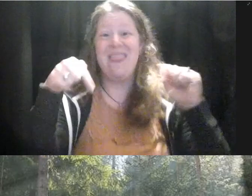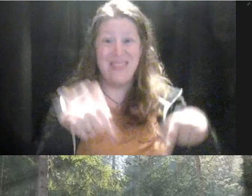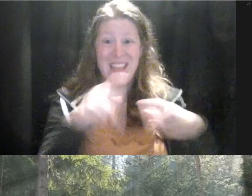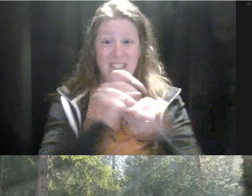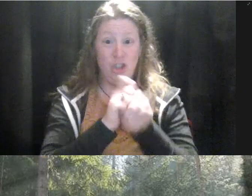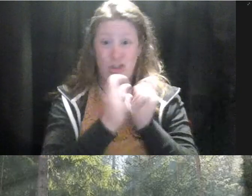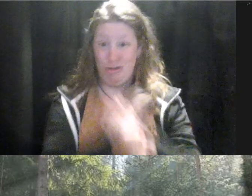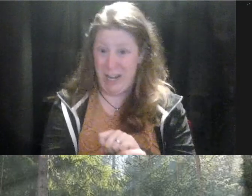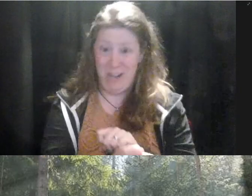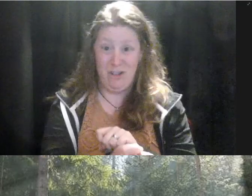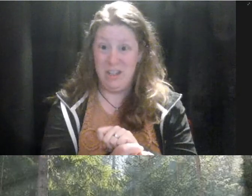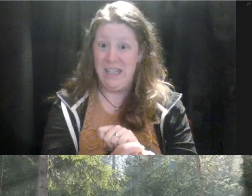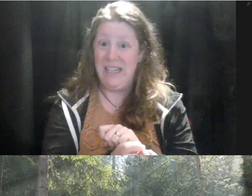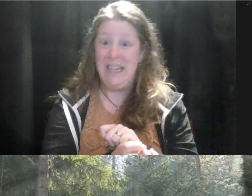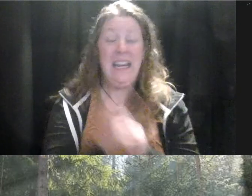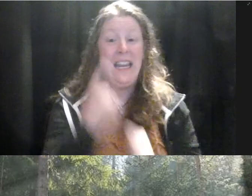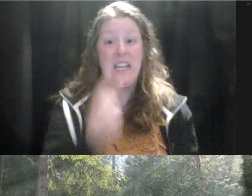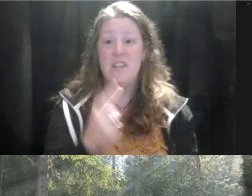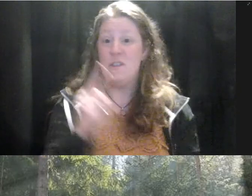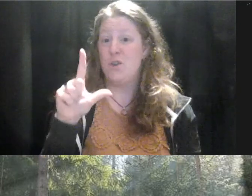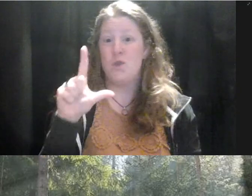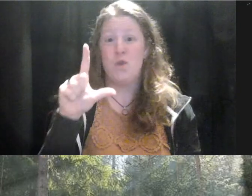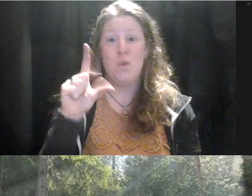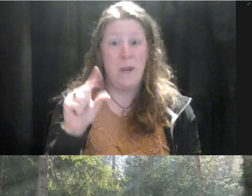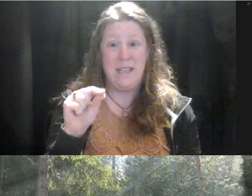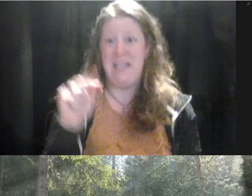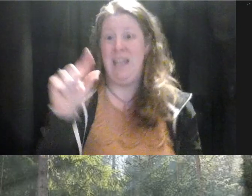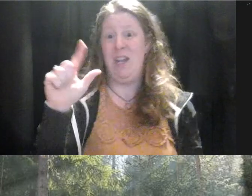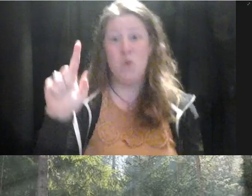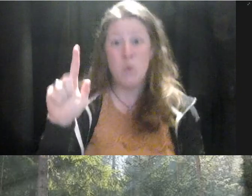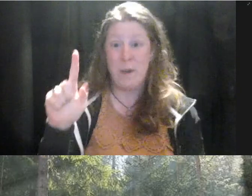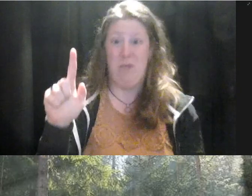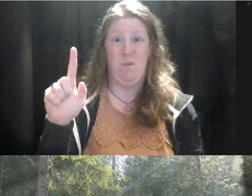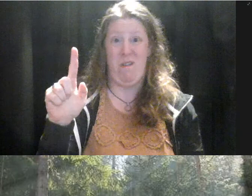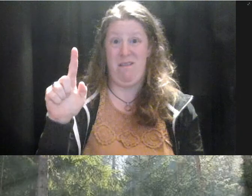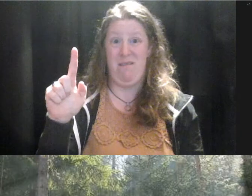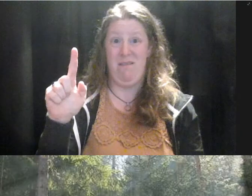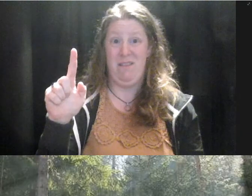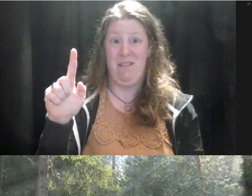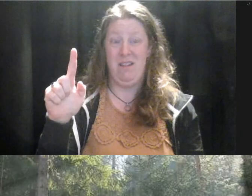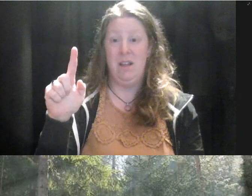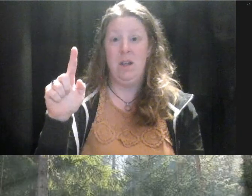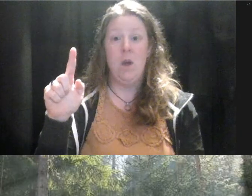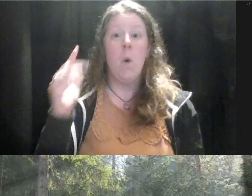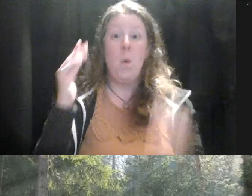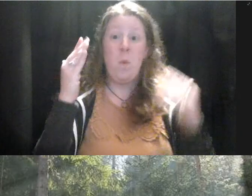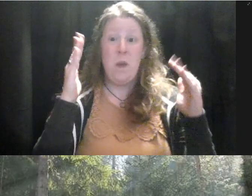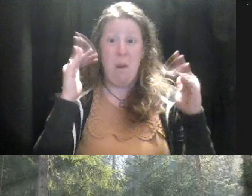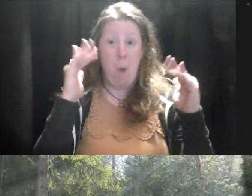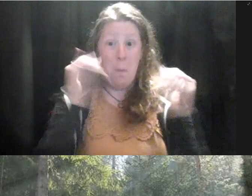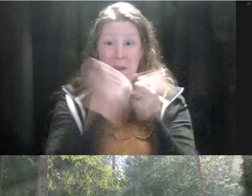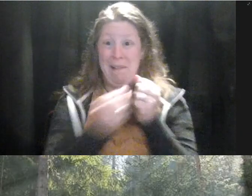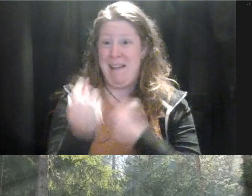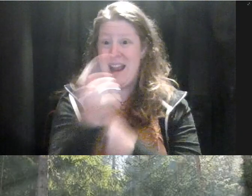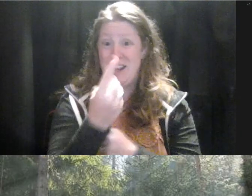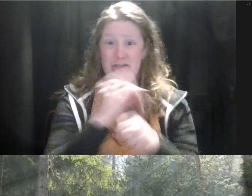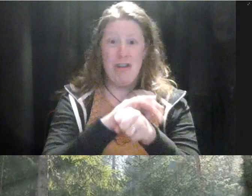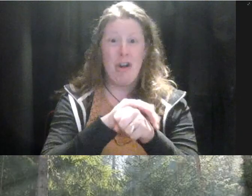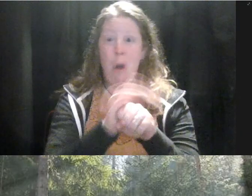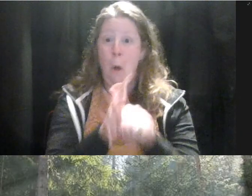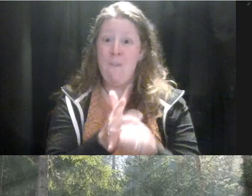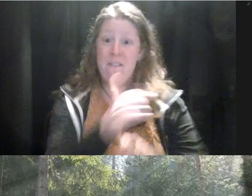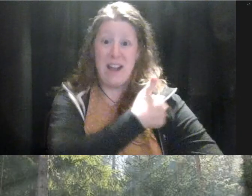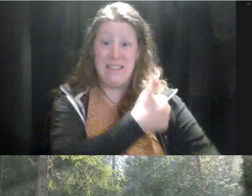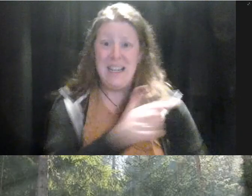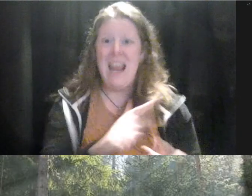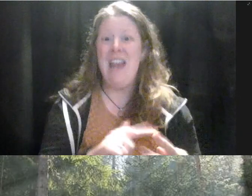now, this change is for 2021 only. We're